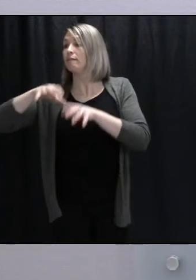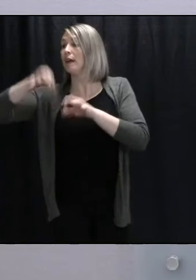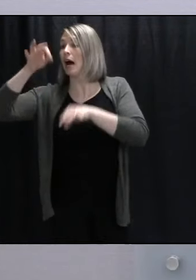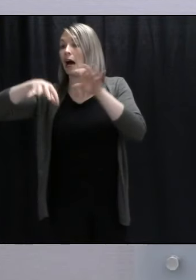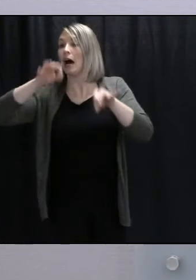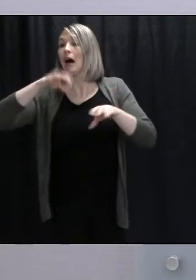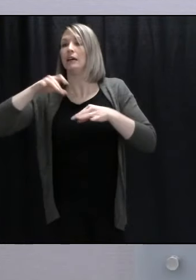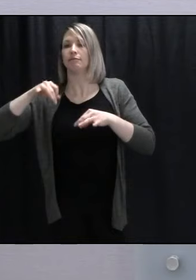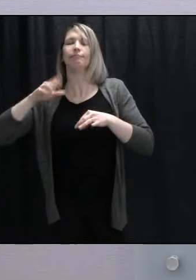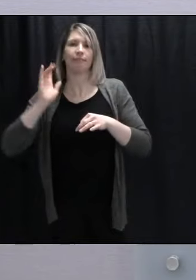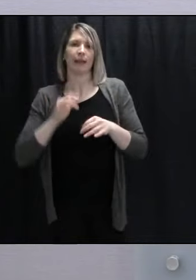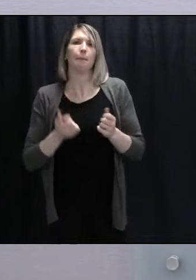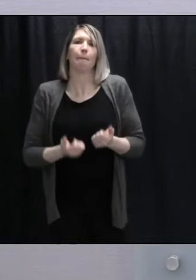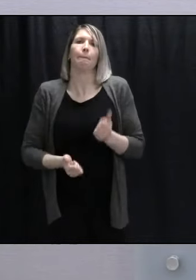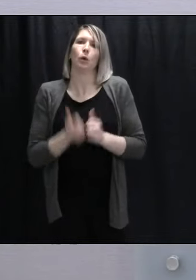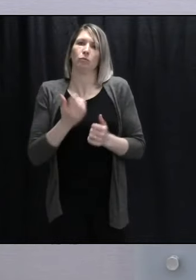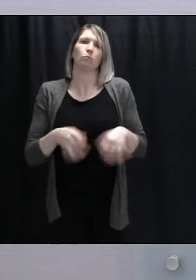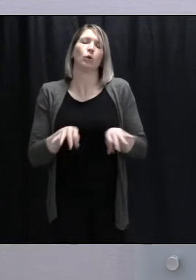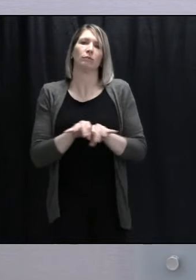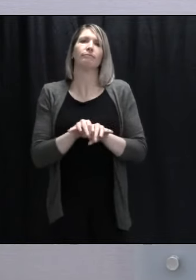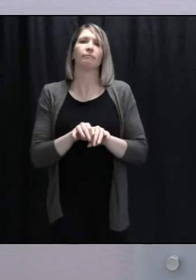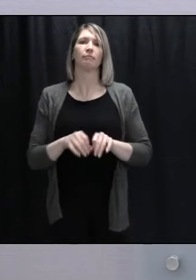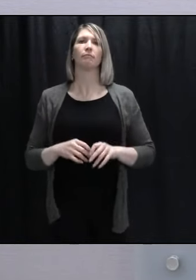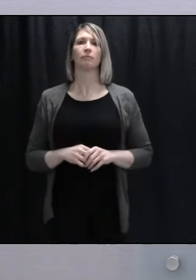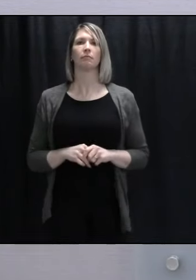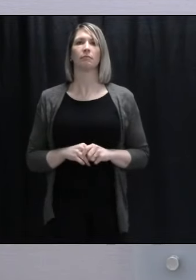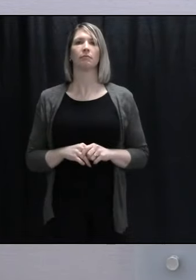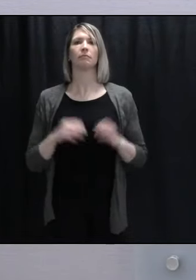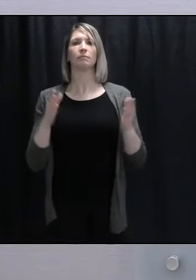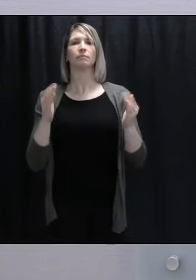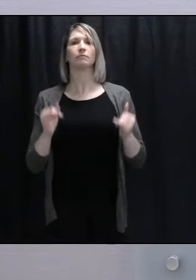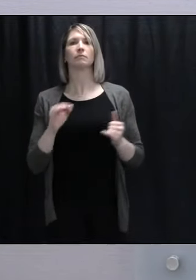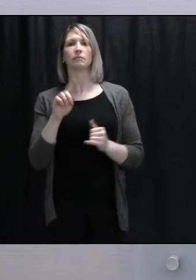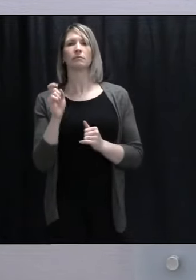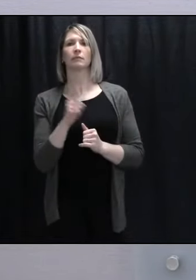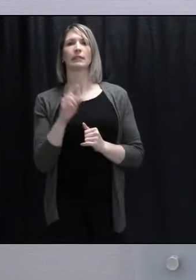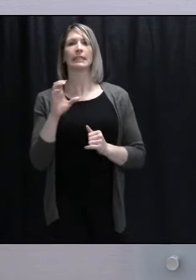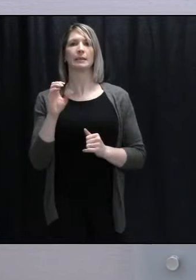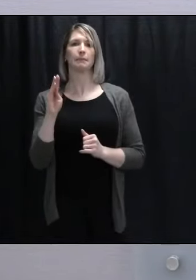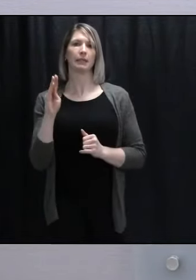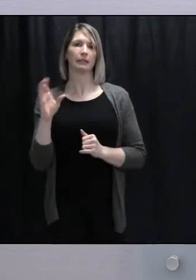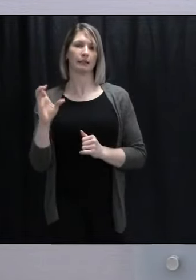The next question is from Peter Cowan from CBC News. Please go ahead.